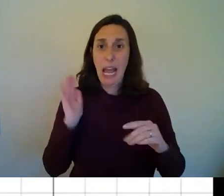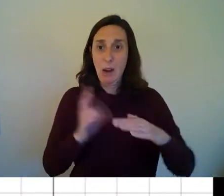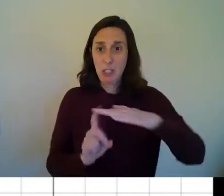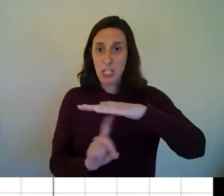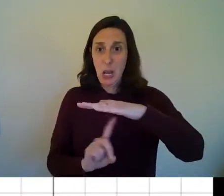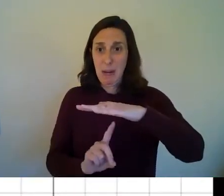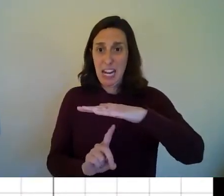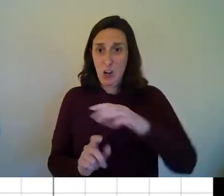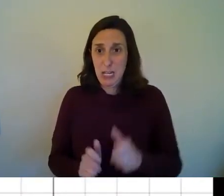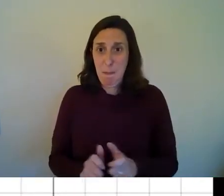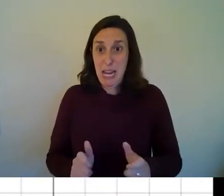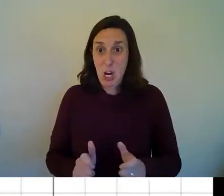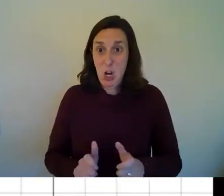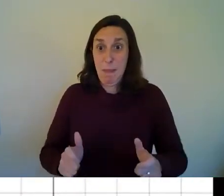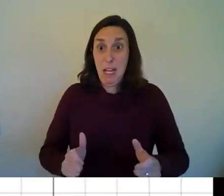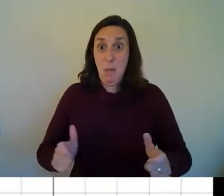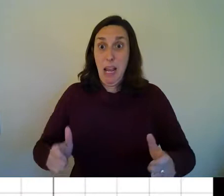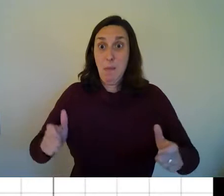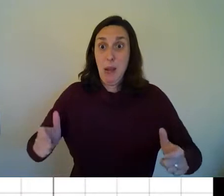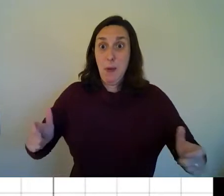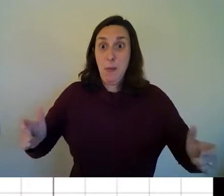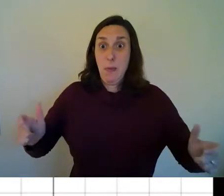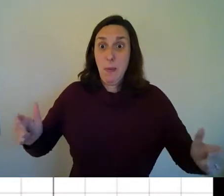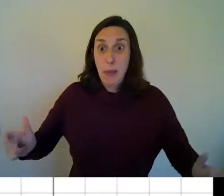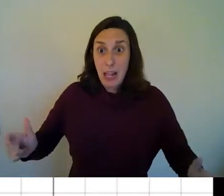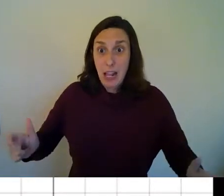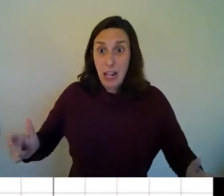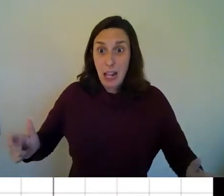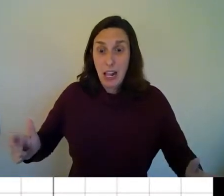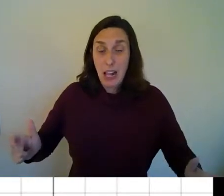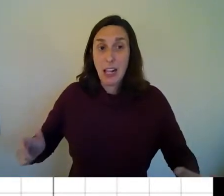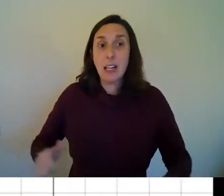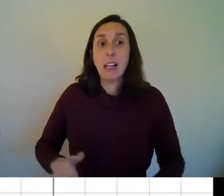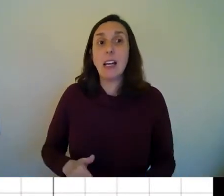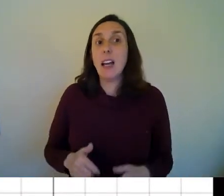bigger and bigger and bigger and bigger and bigger,